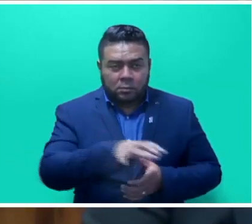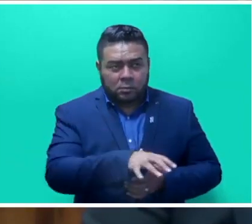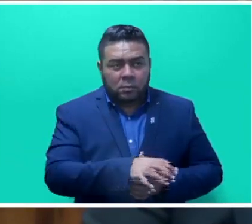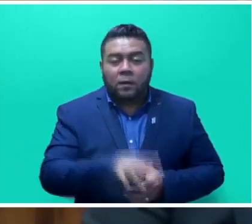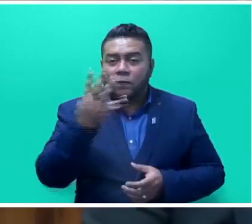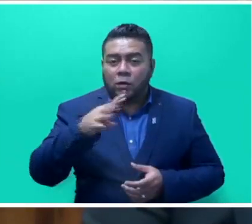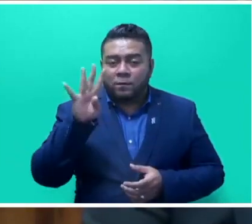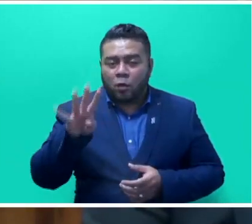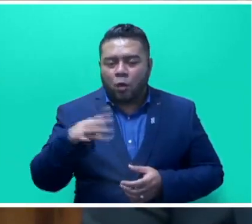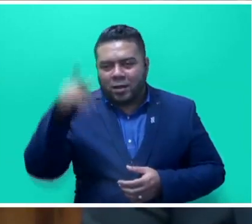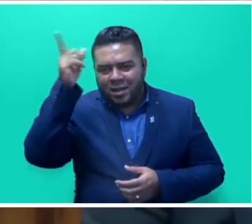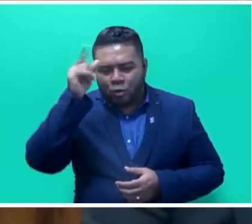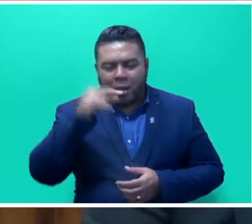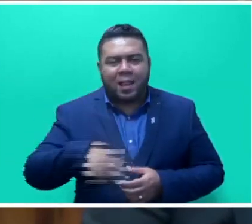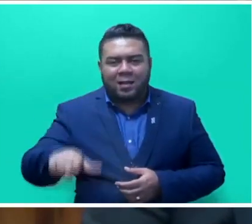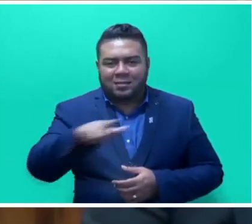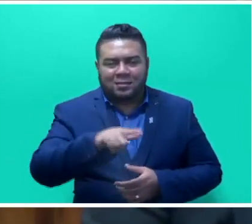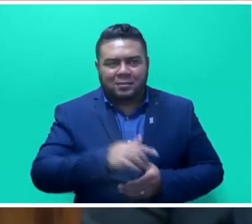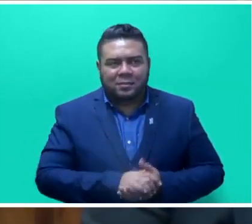are on Itauki land.